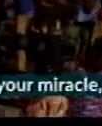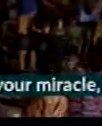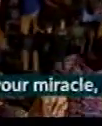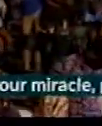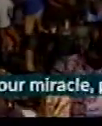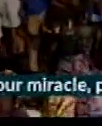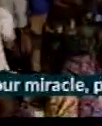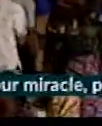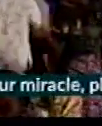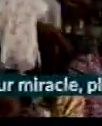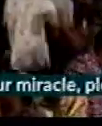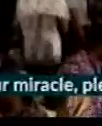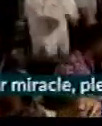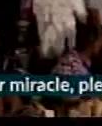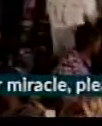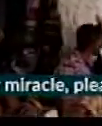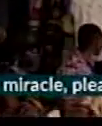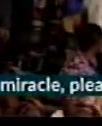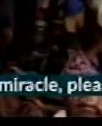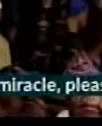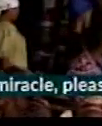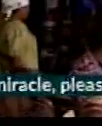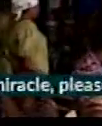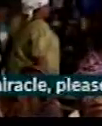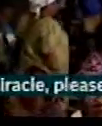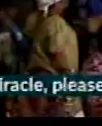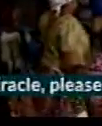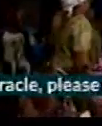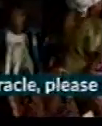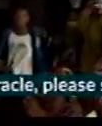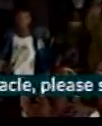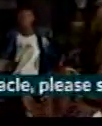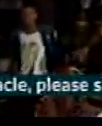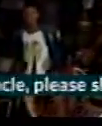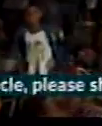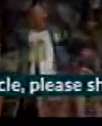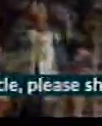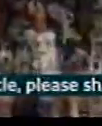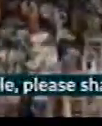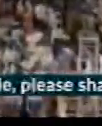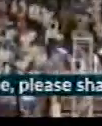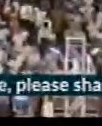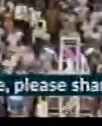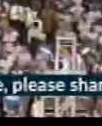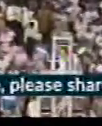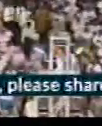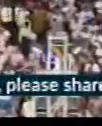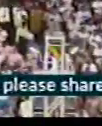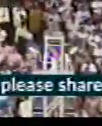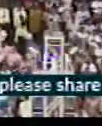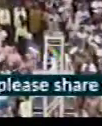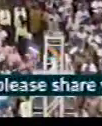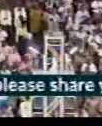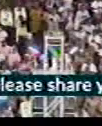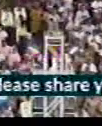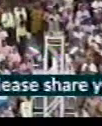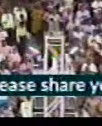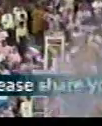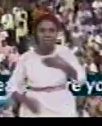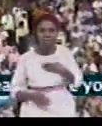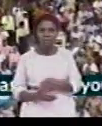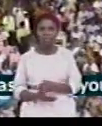That choice is confirmed. The healing power is confirmed. Your sickness